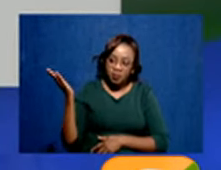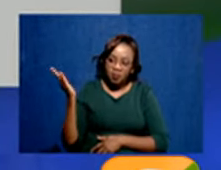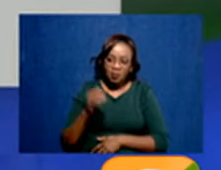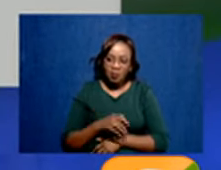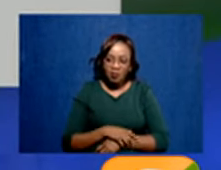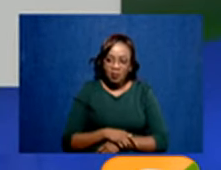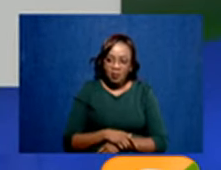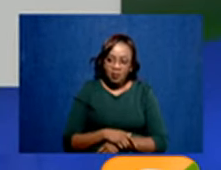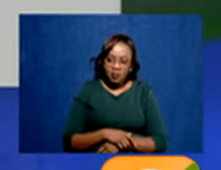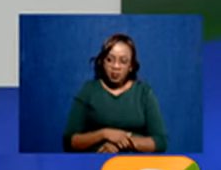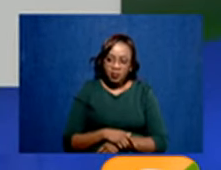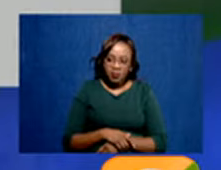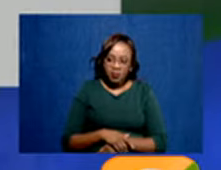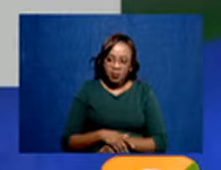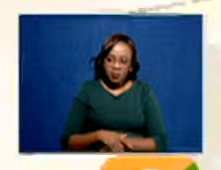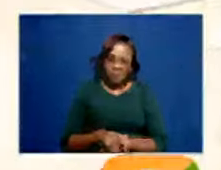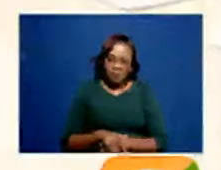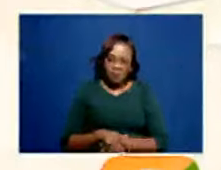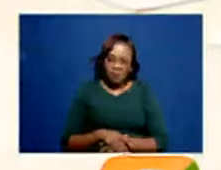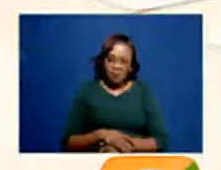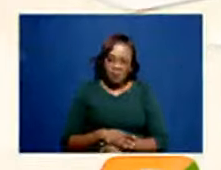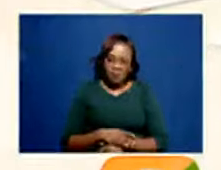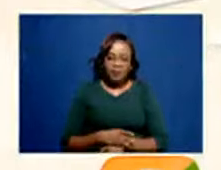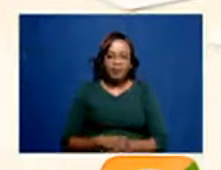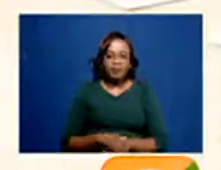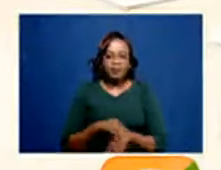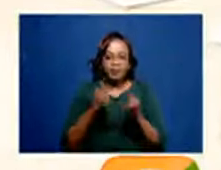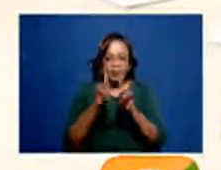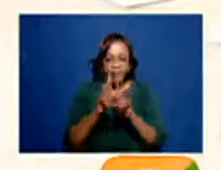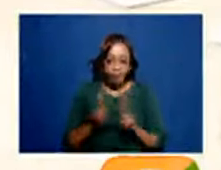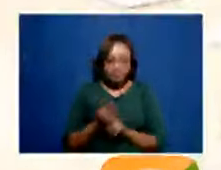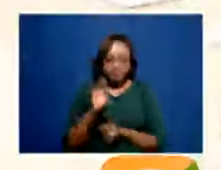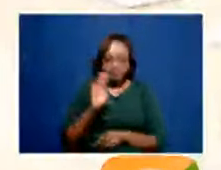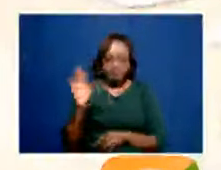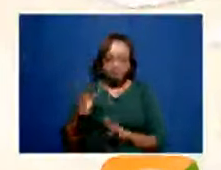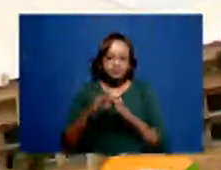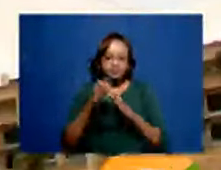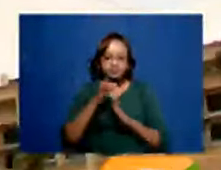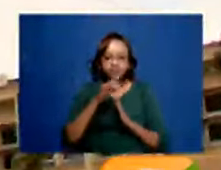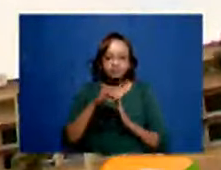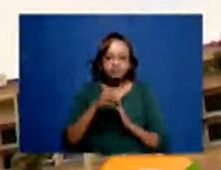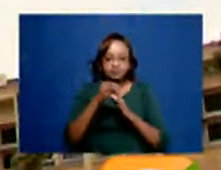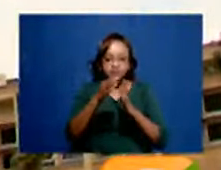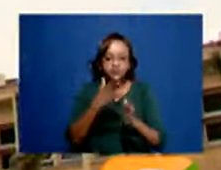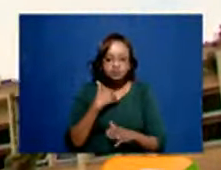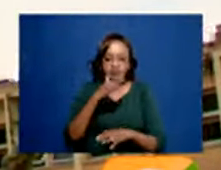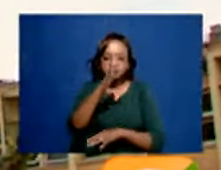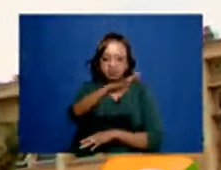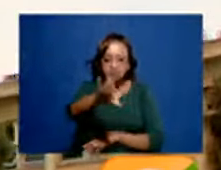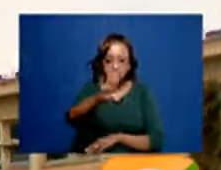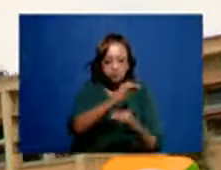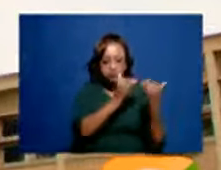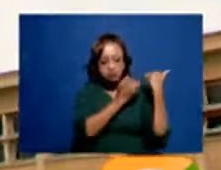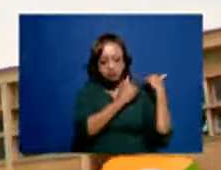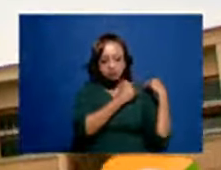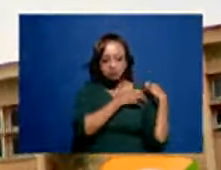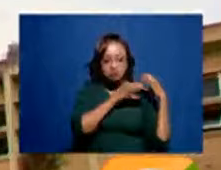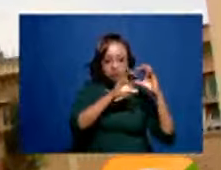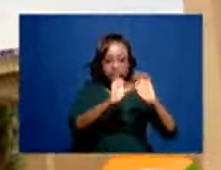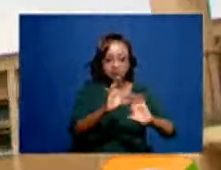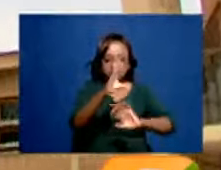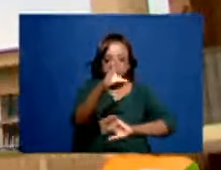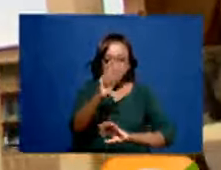gay relationships. In their petition, the religious leaders want Parliament to task Cabinet Secretaries of